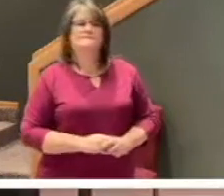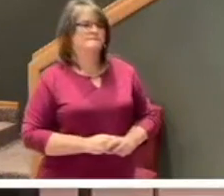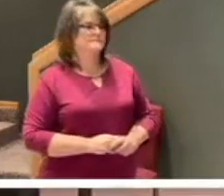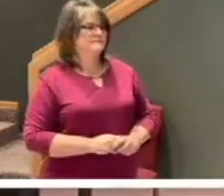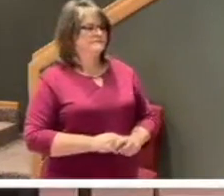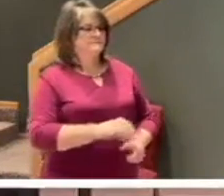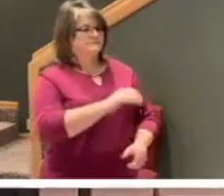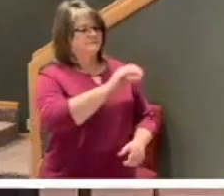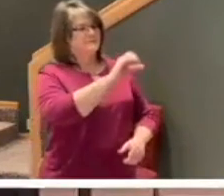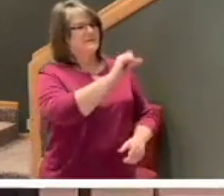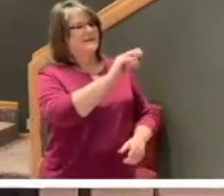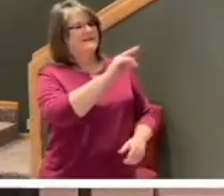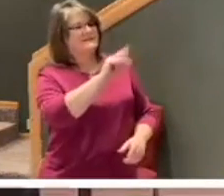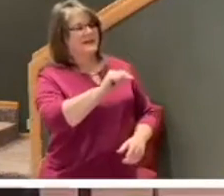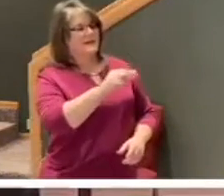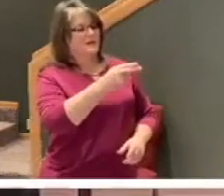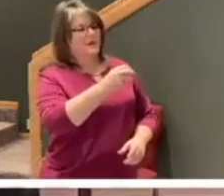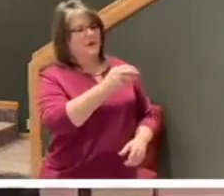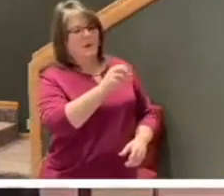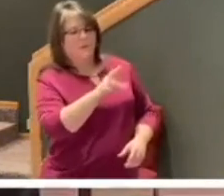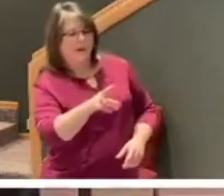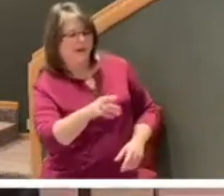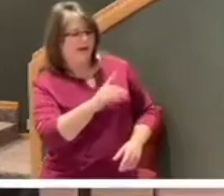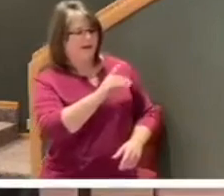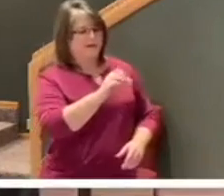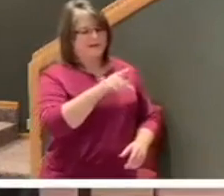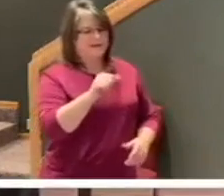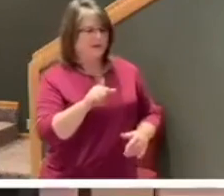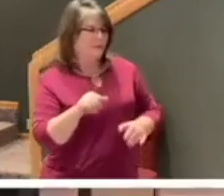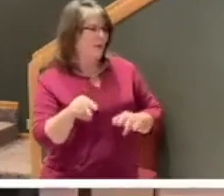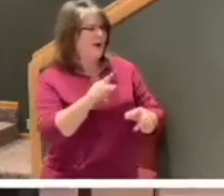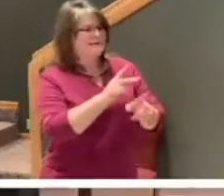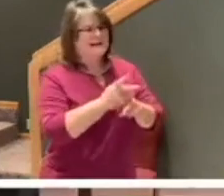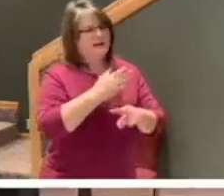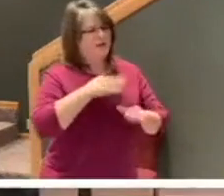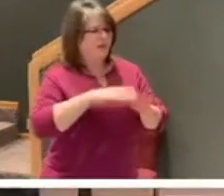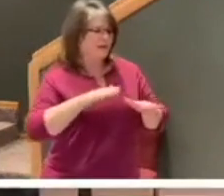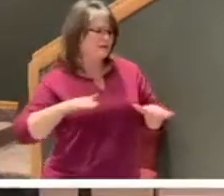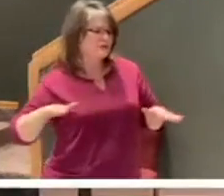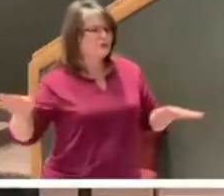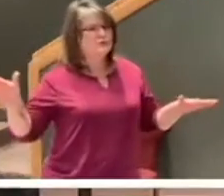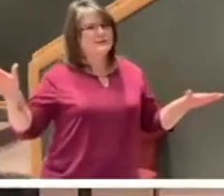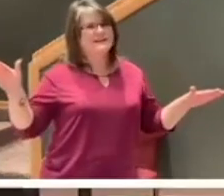Saint Omer Depot, watch over my children.